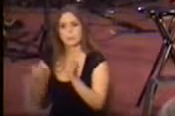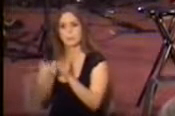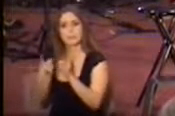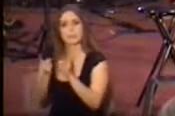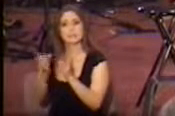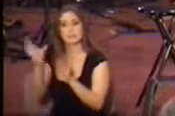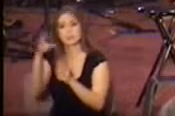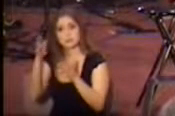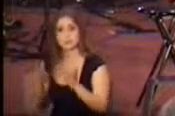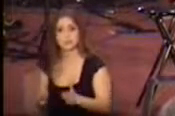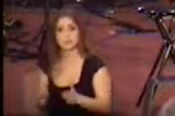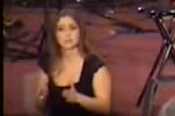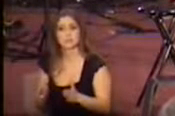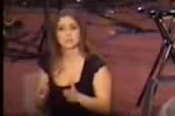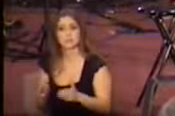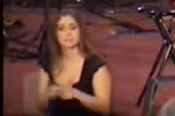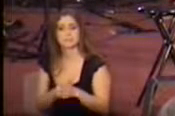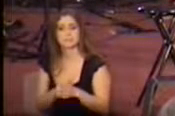strangers.